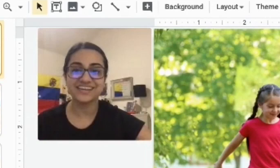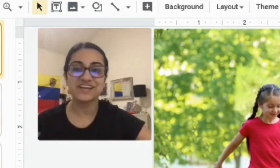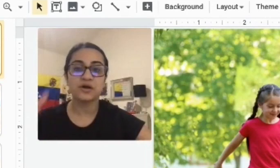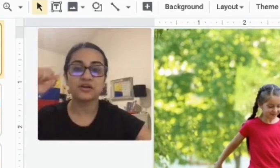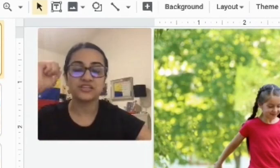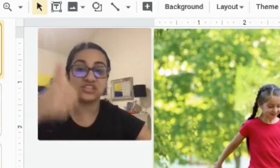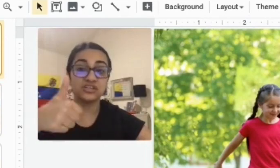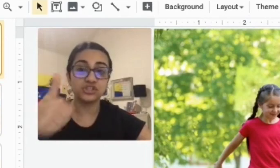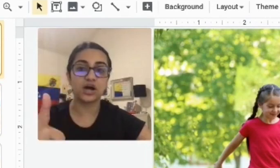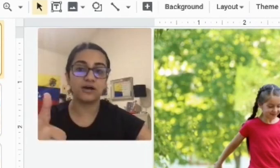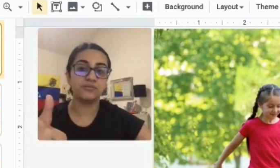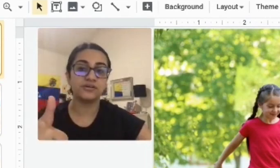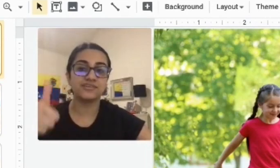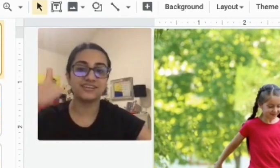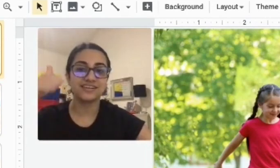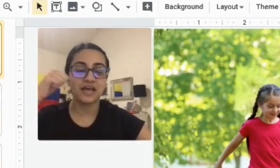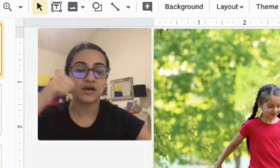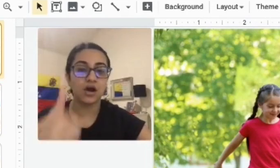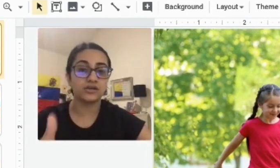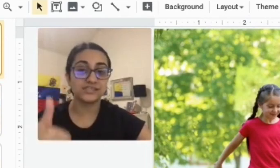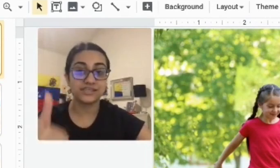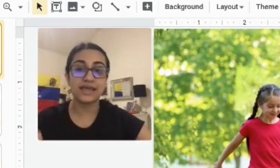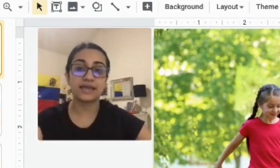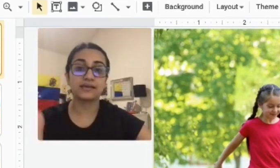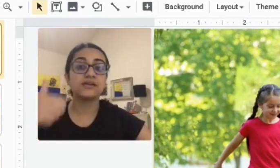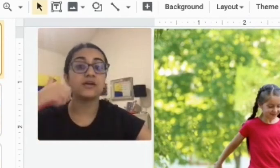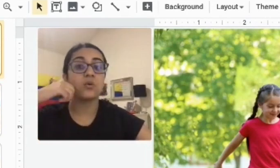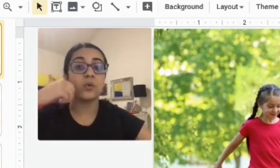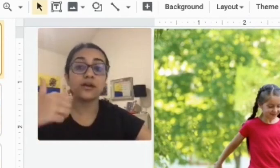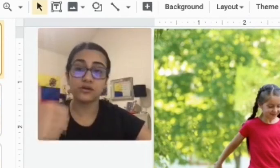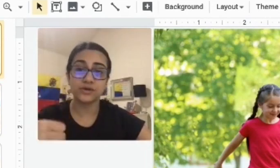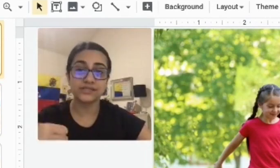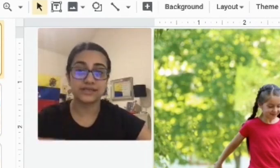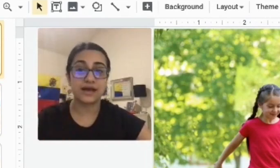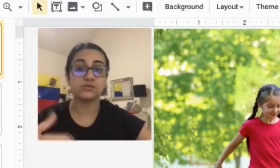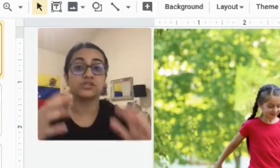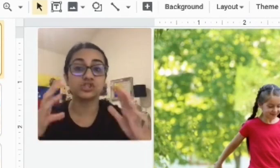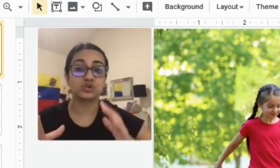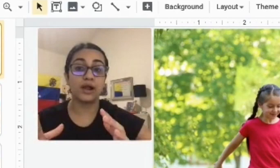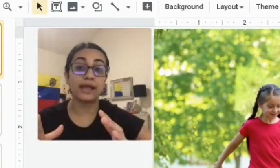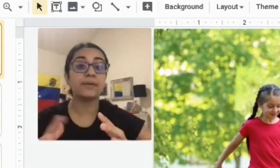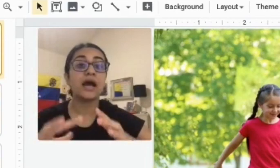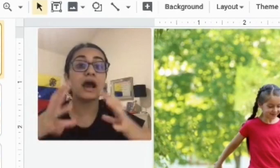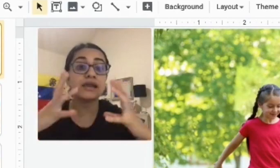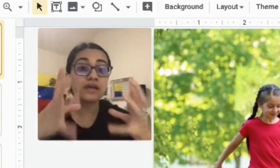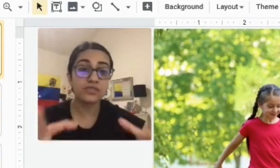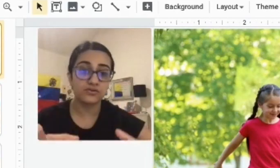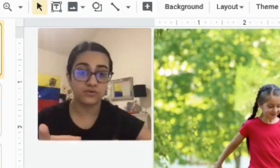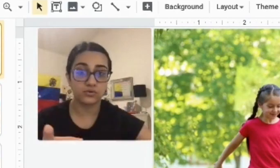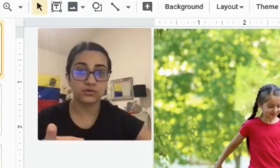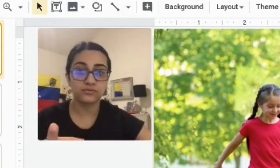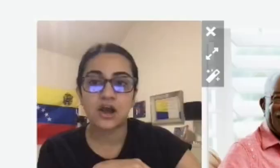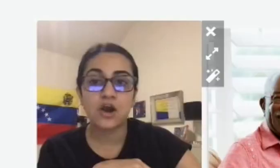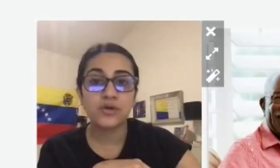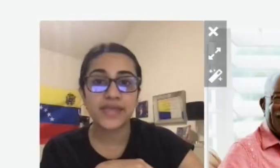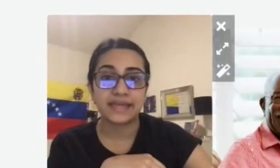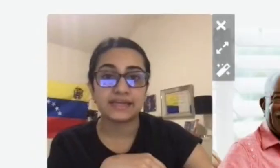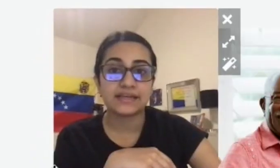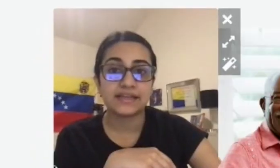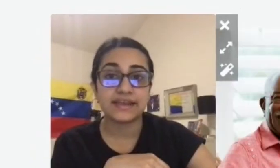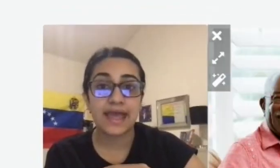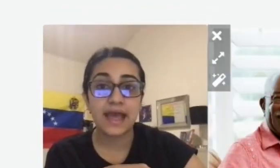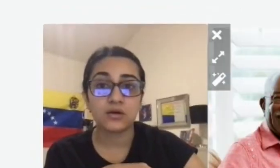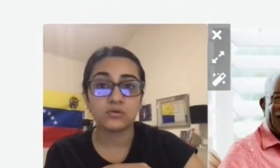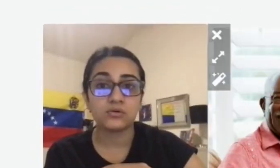Okay? Good job on today. We are going to now describe another photo.